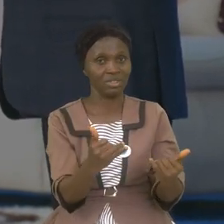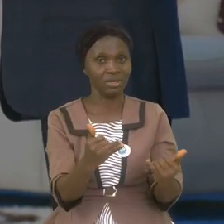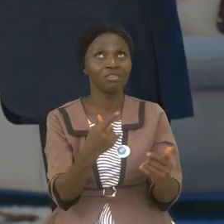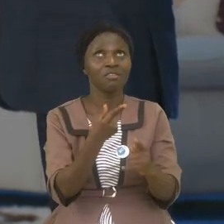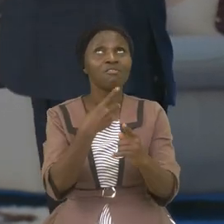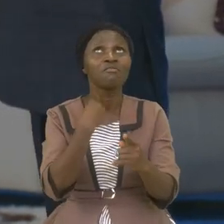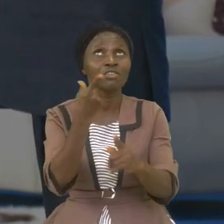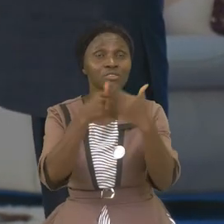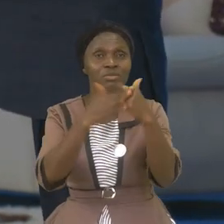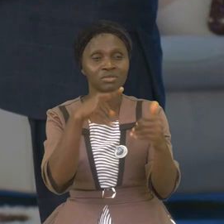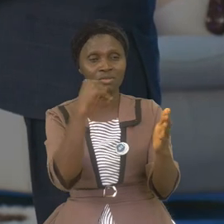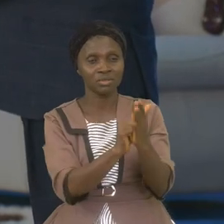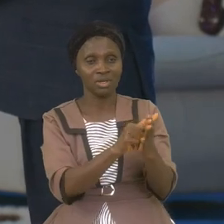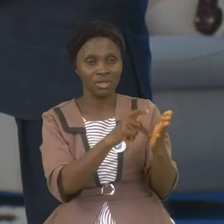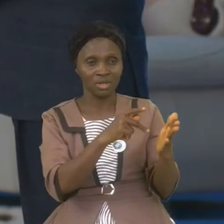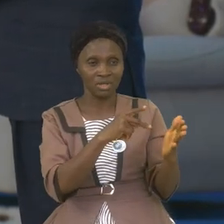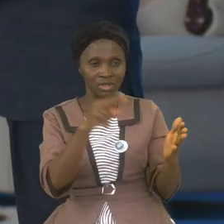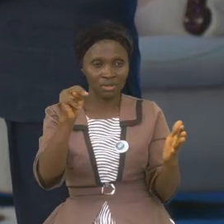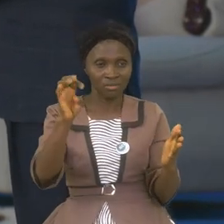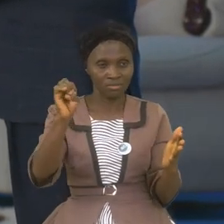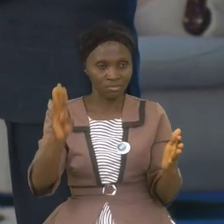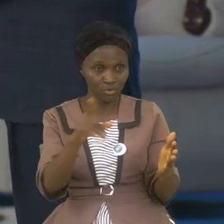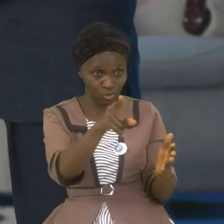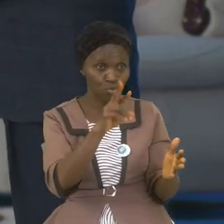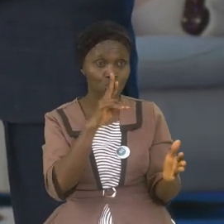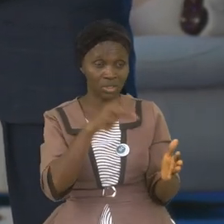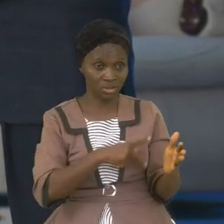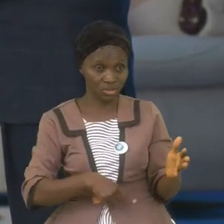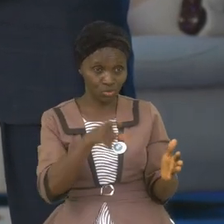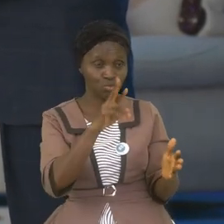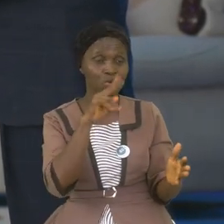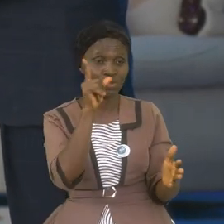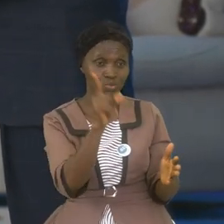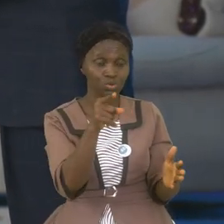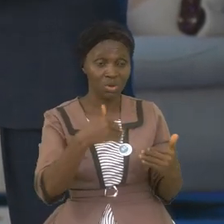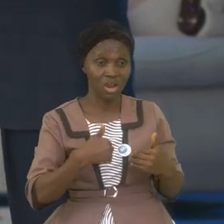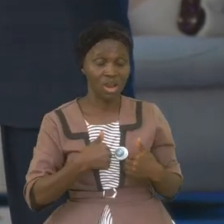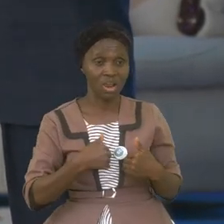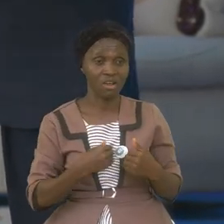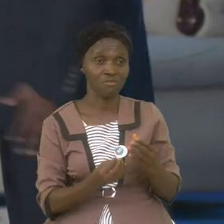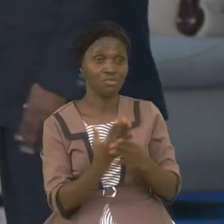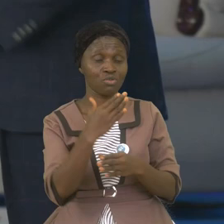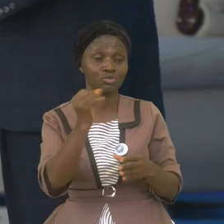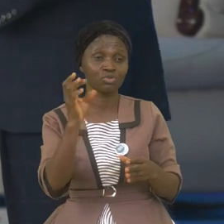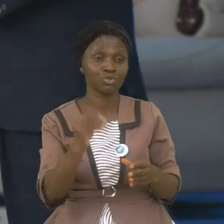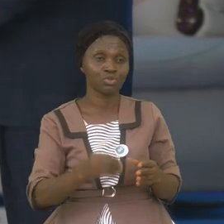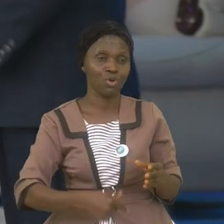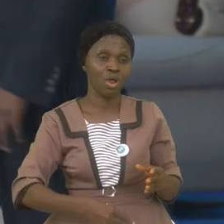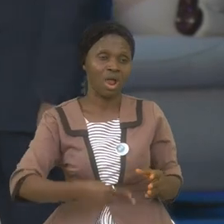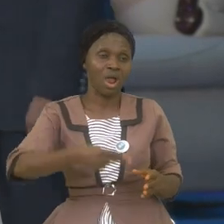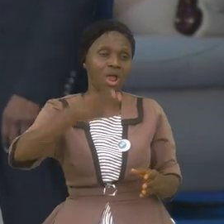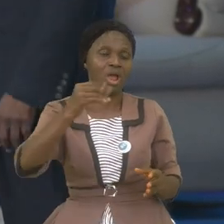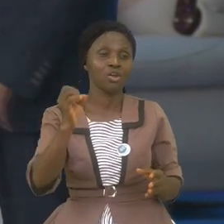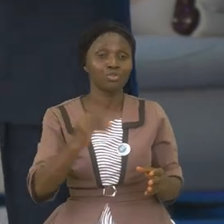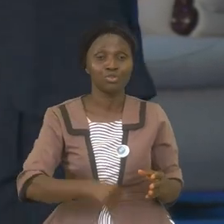the king, you are the one, you have grown so high, and you have grown so incorrigible and so proud, and